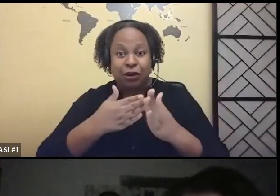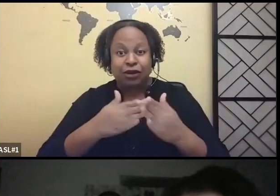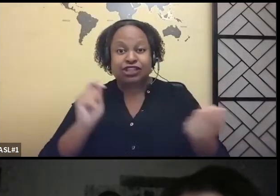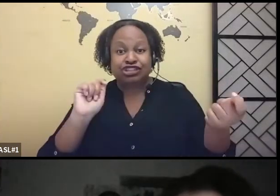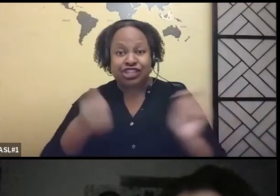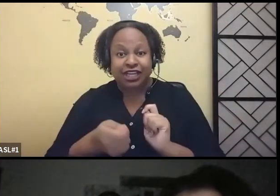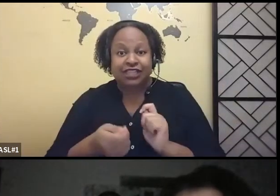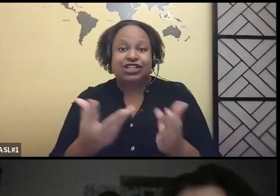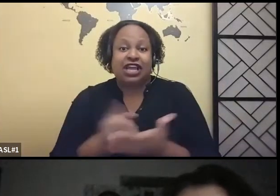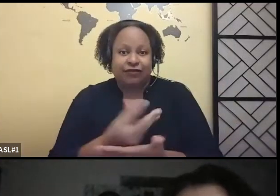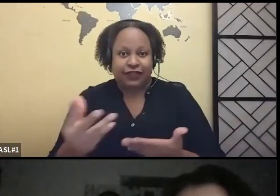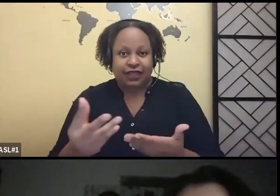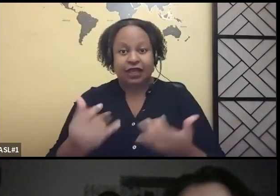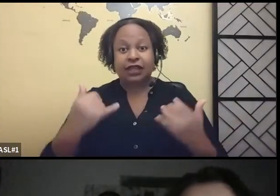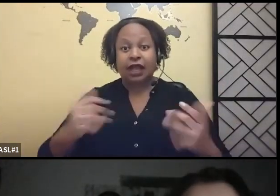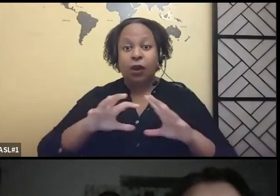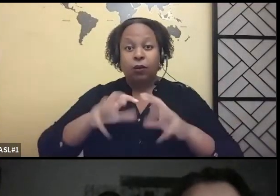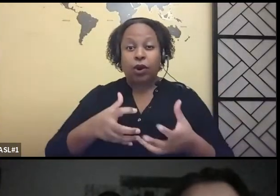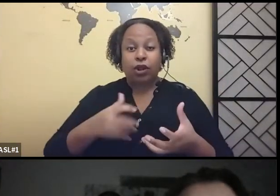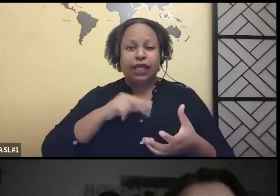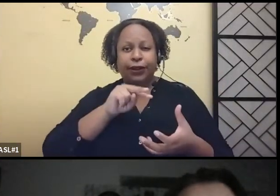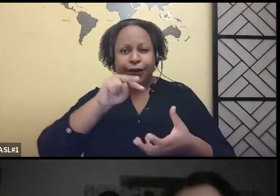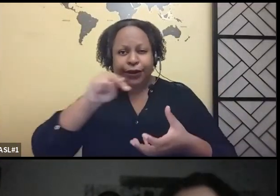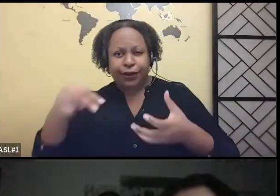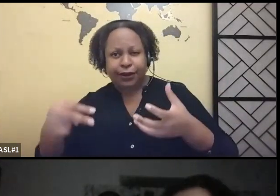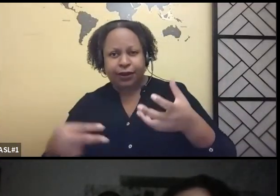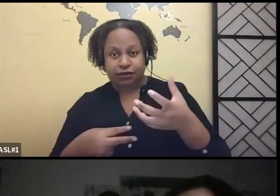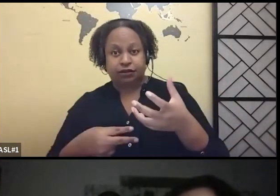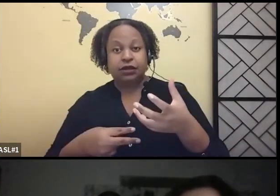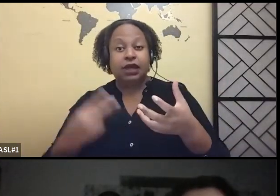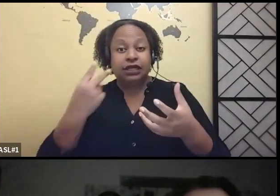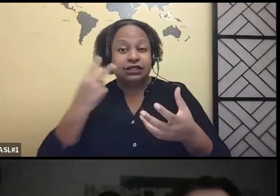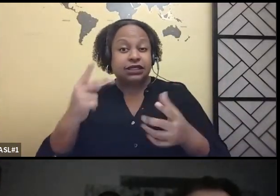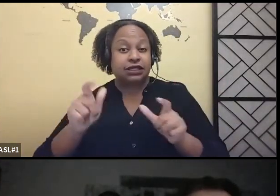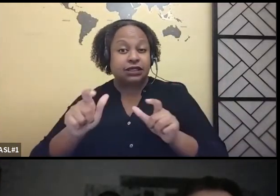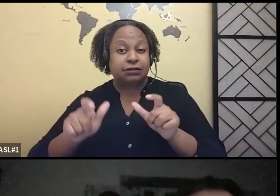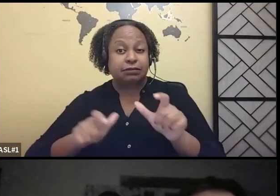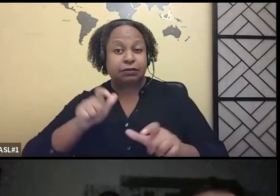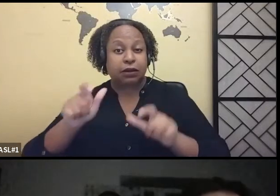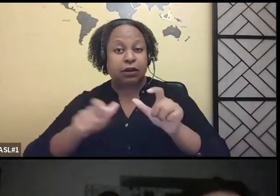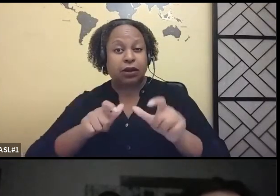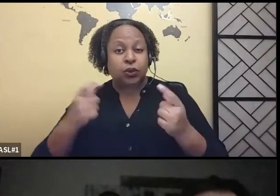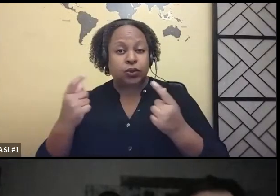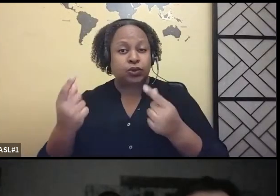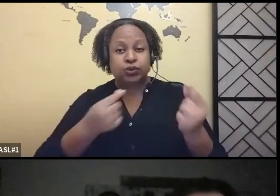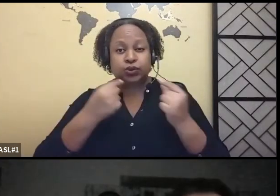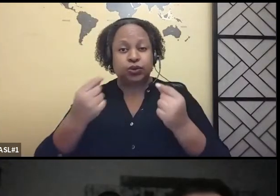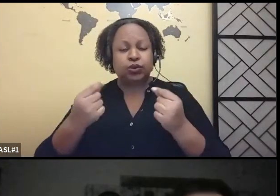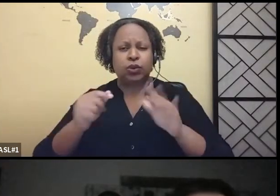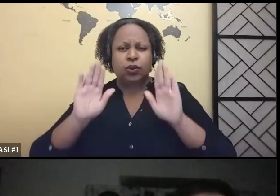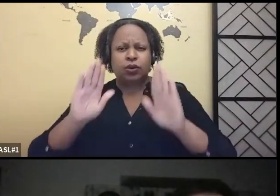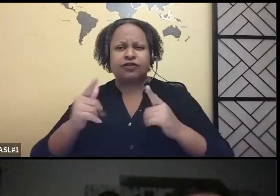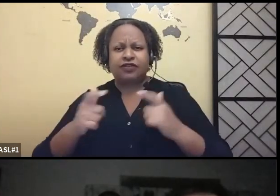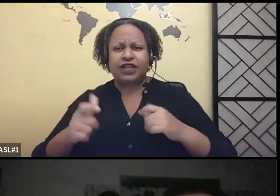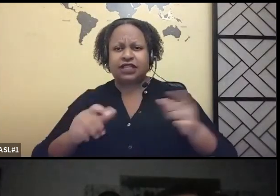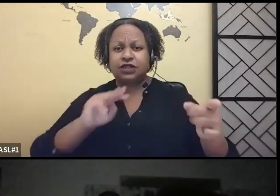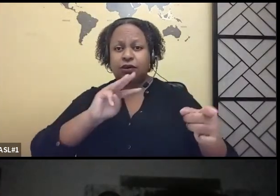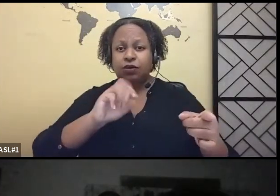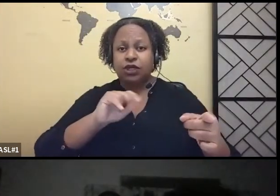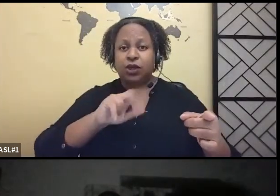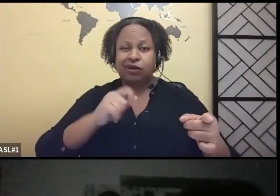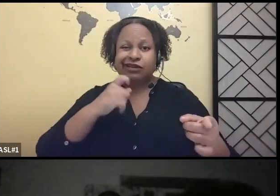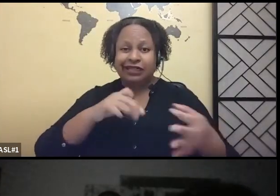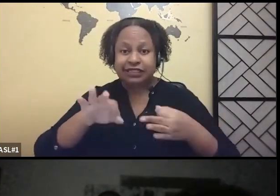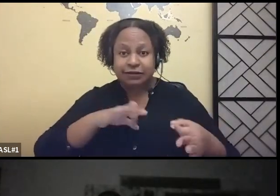As I look around the world, I see people doing remarkable things, as Winona was just talking about. So